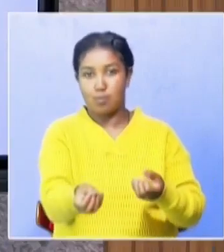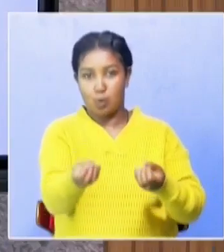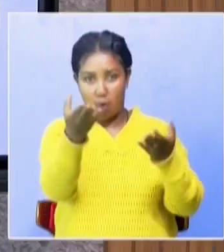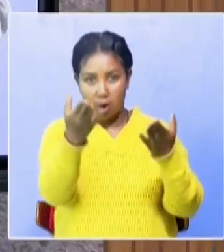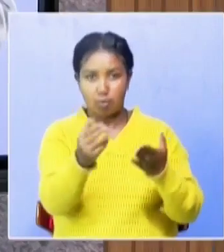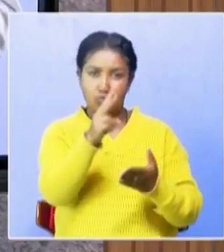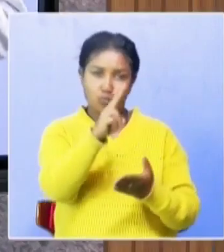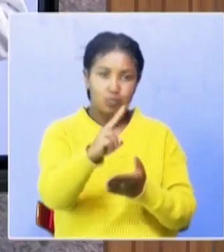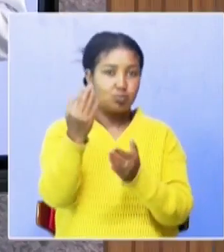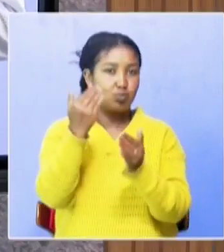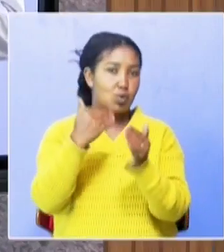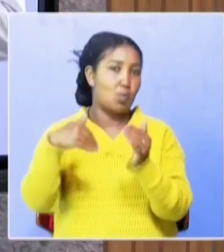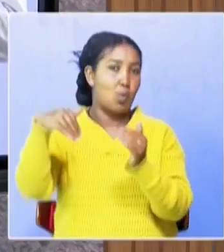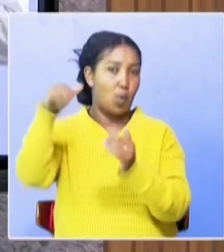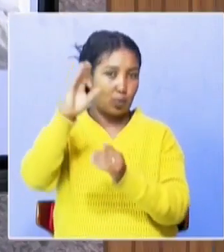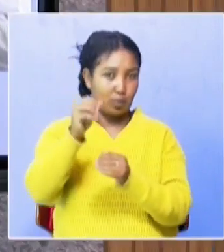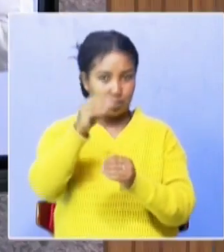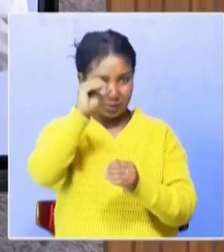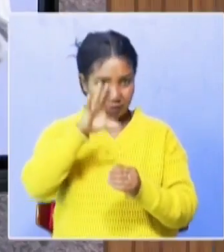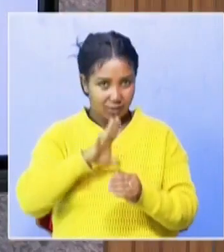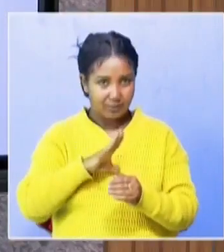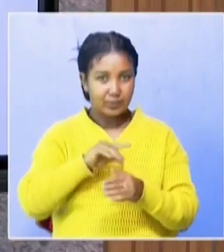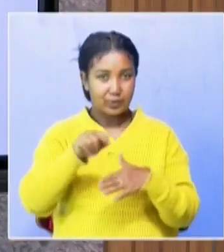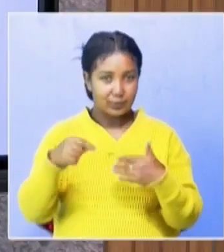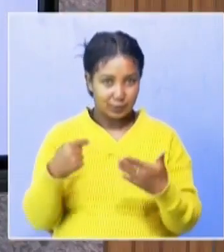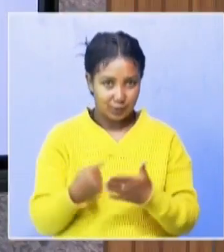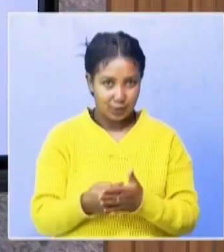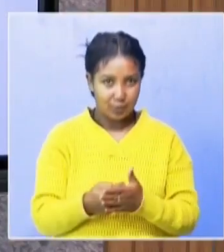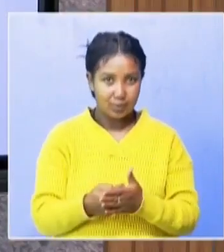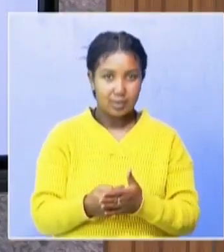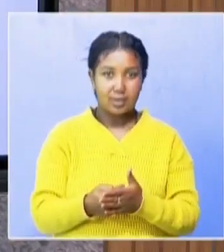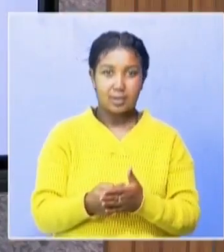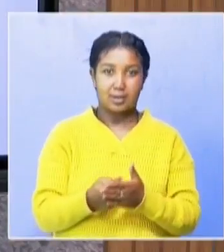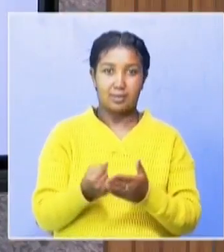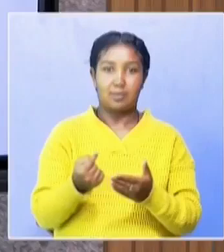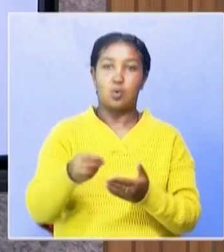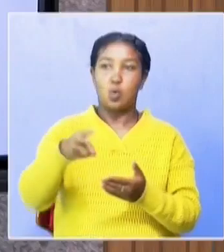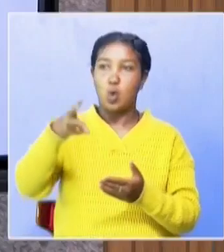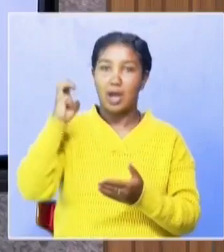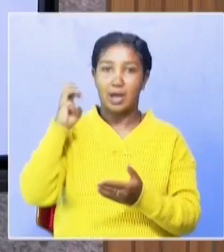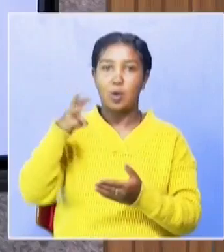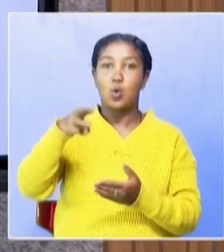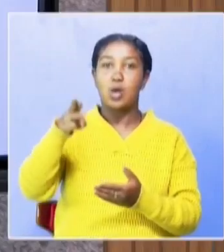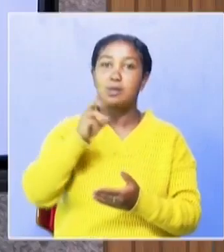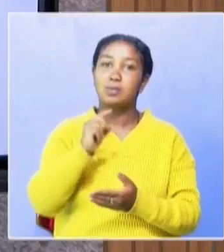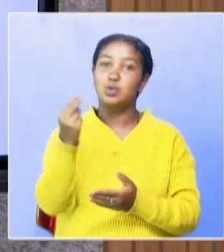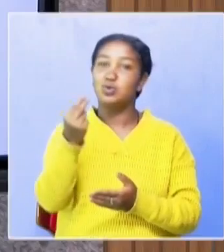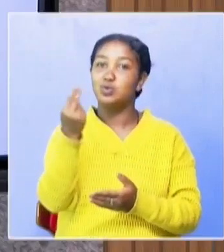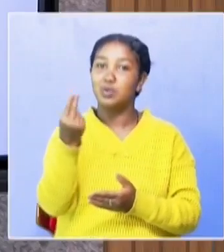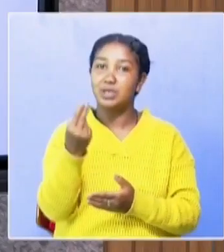Two or more persons. So, what about where here? Where is used